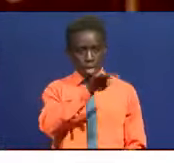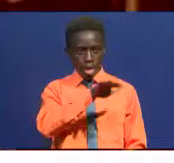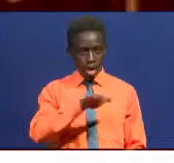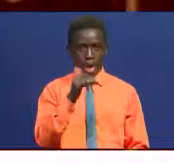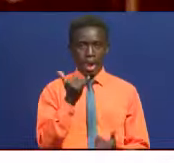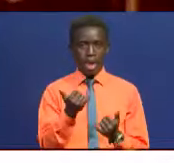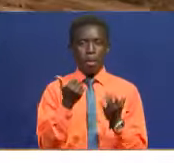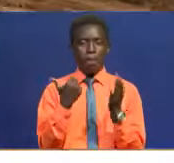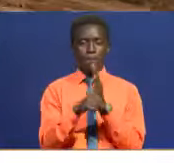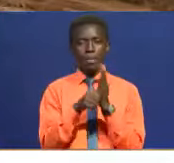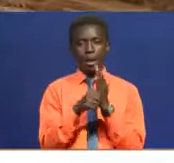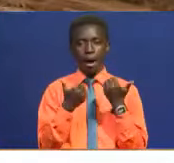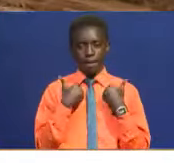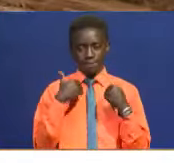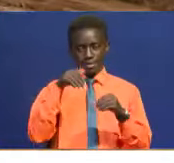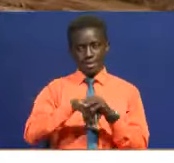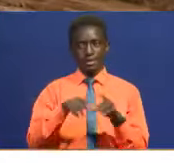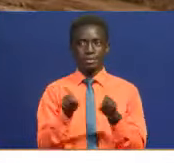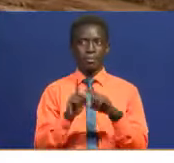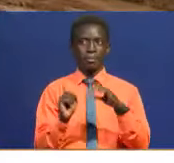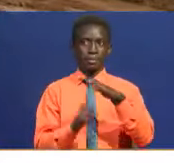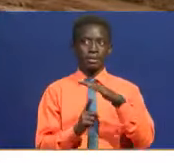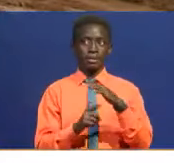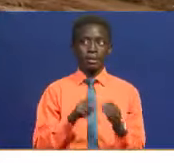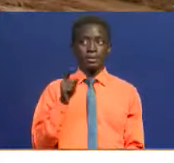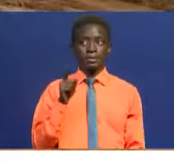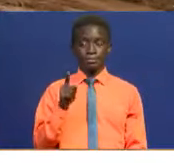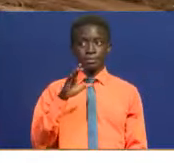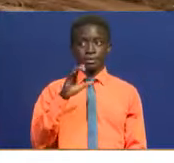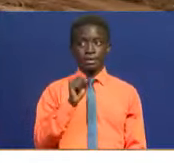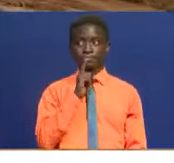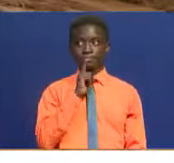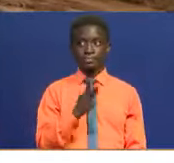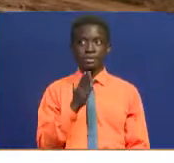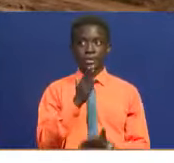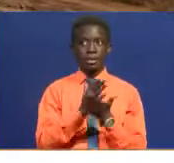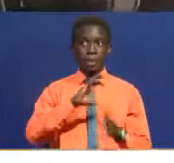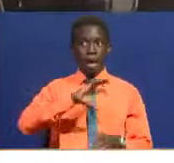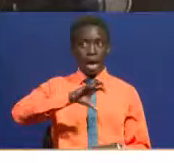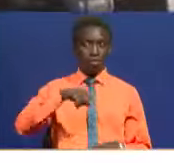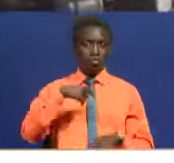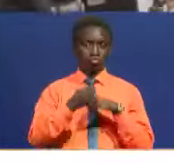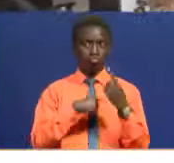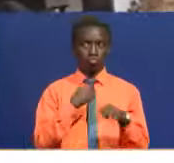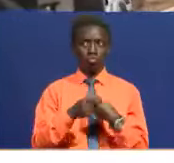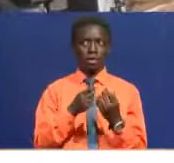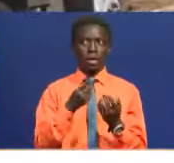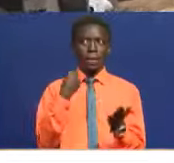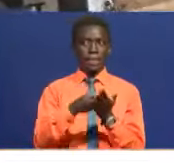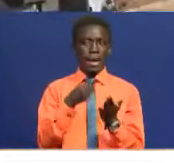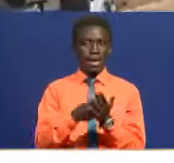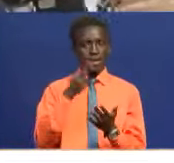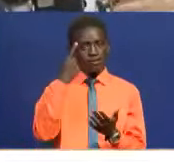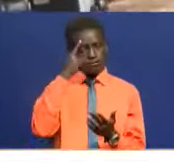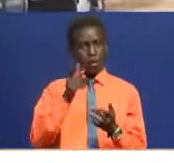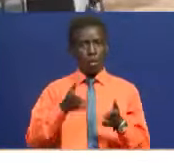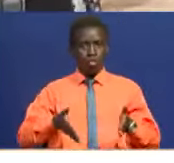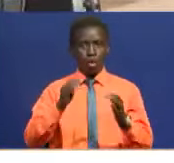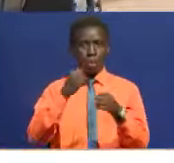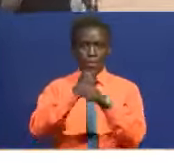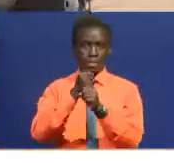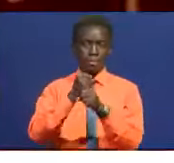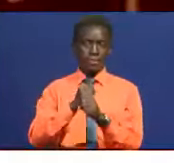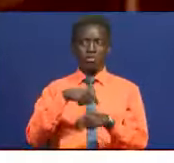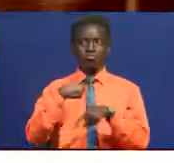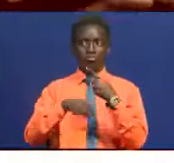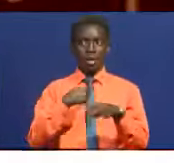grappling with, even with the ministry. Murkomen says this has seen some counties still receive maintenance disbursements despite transferring the roads